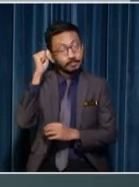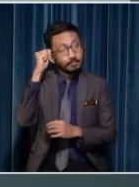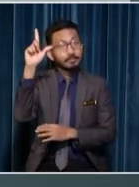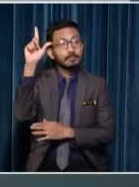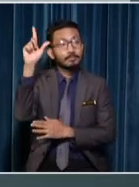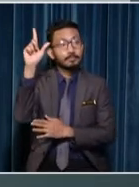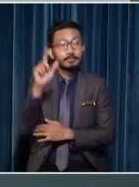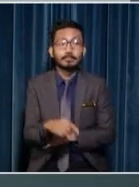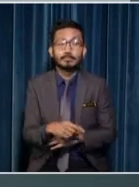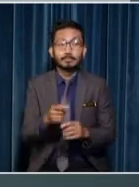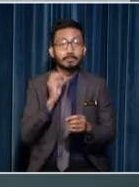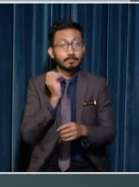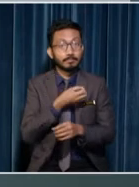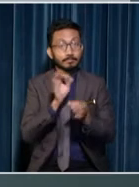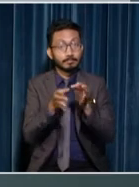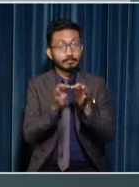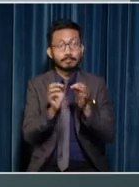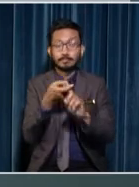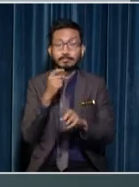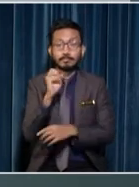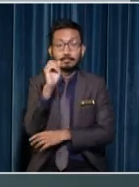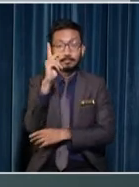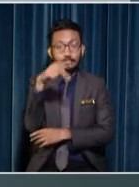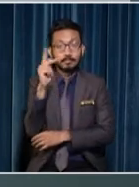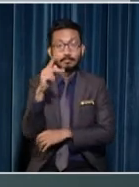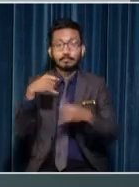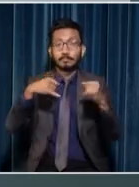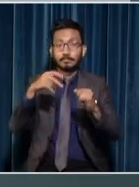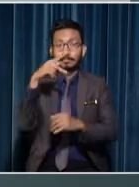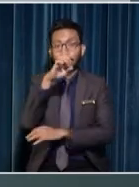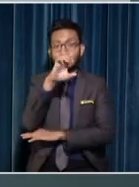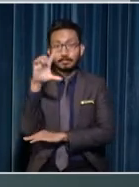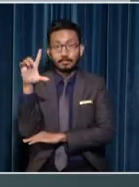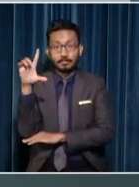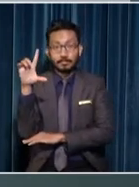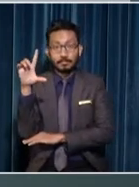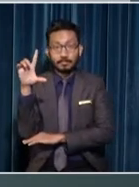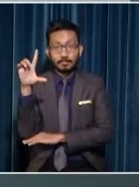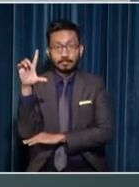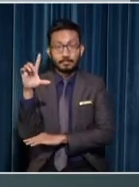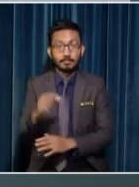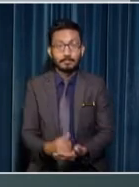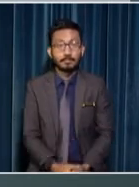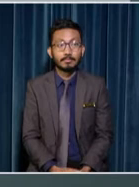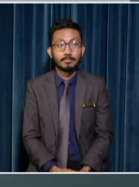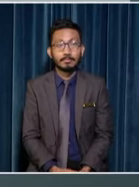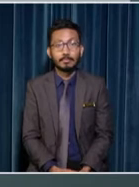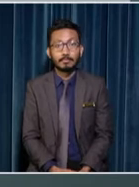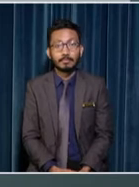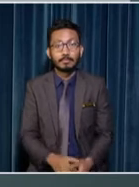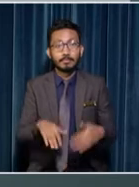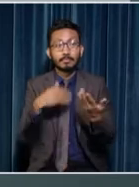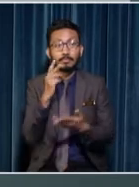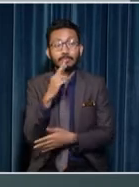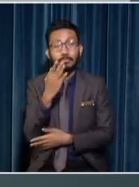Amril Norman bin Lukman, our sign language interpreter from SKPK